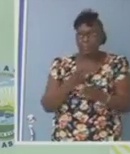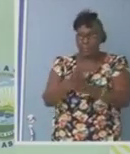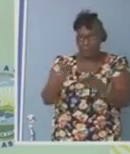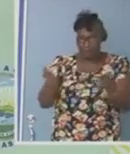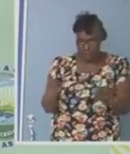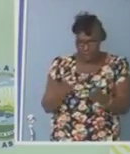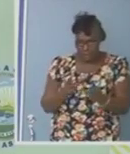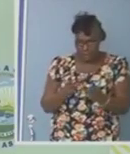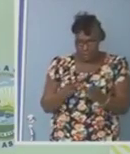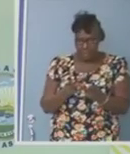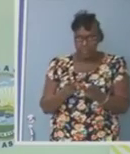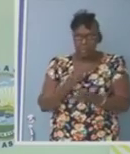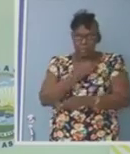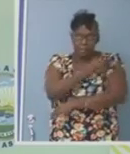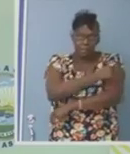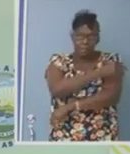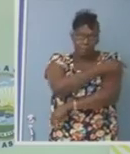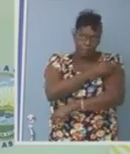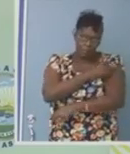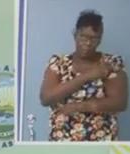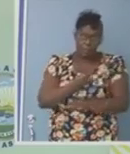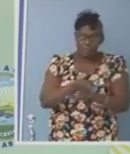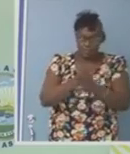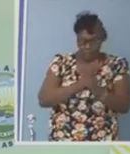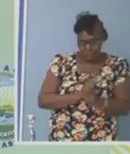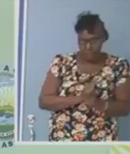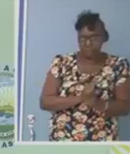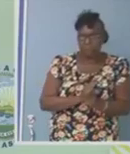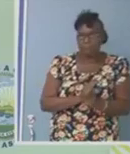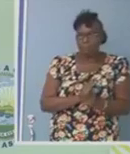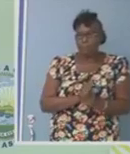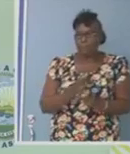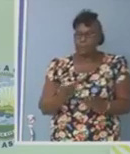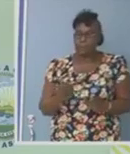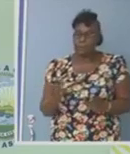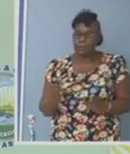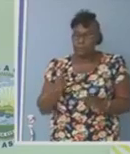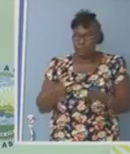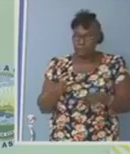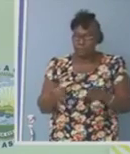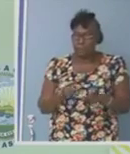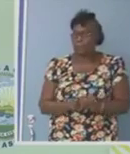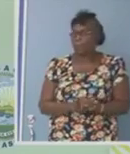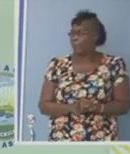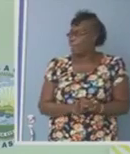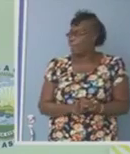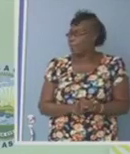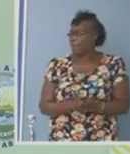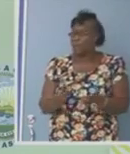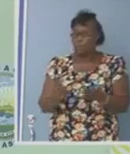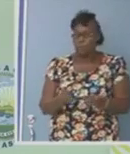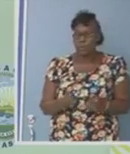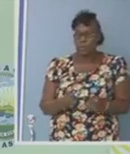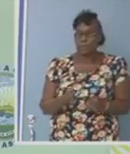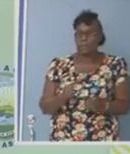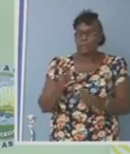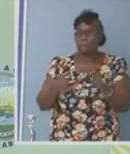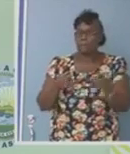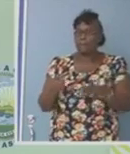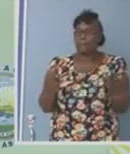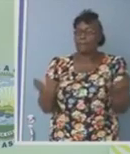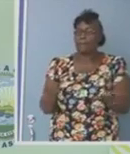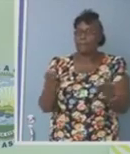hospital to stabilize those patients. I wish to emphasize to the public that